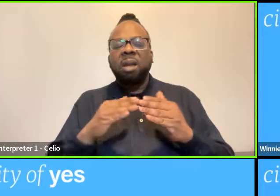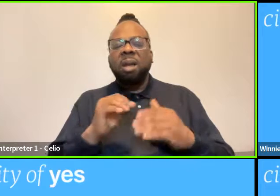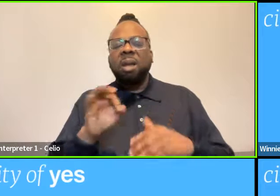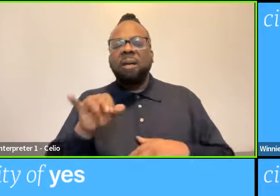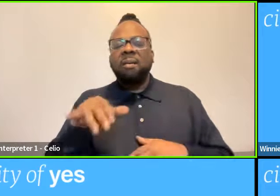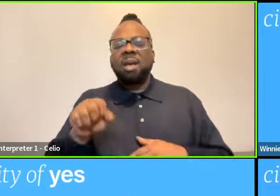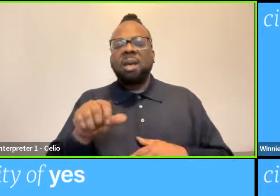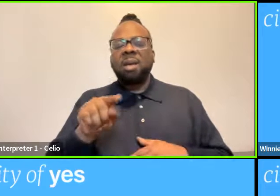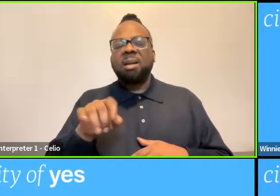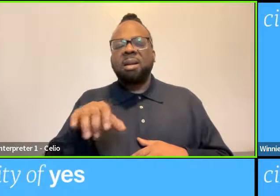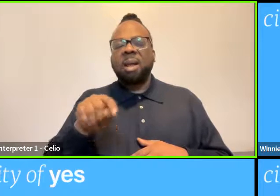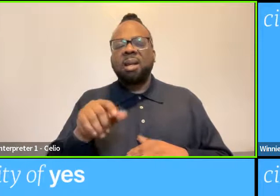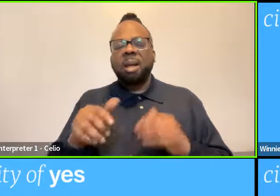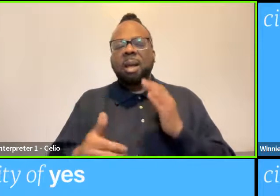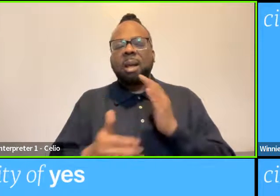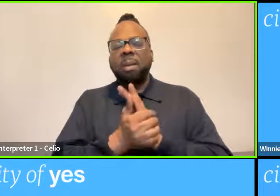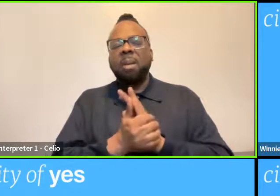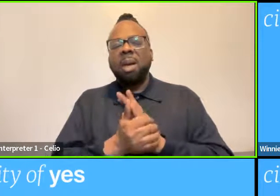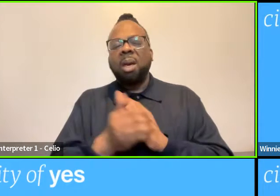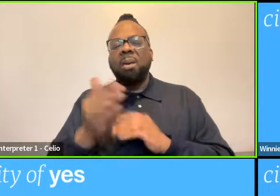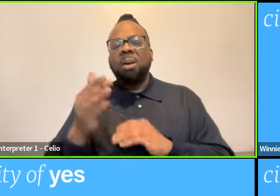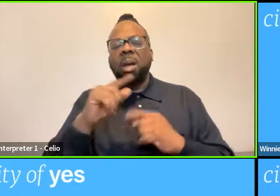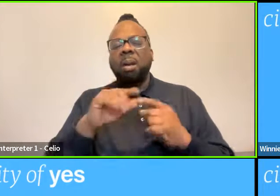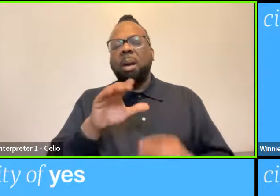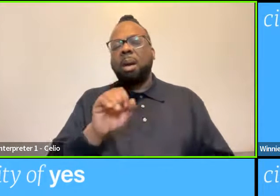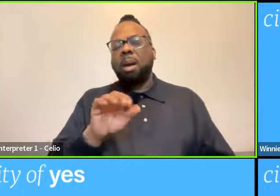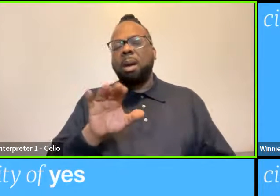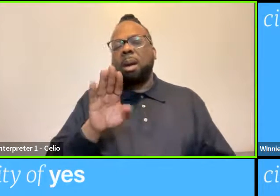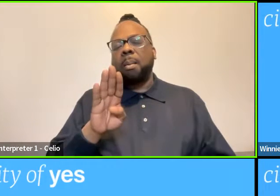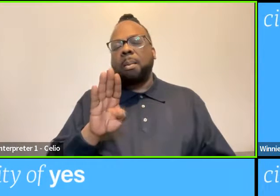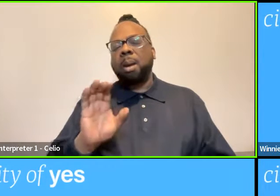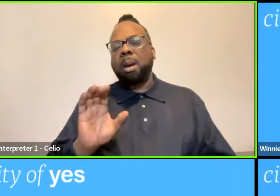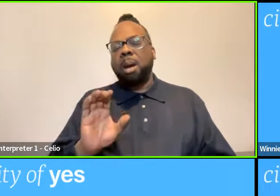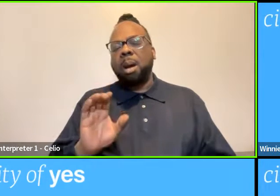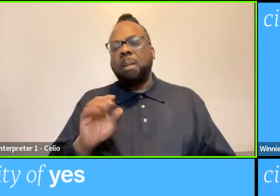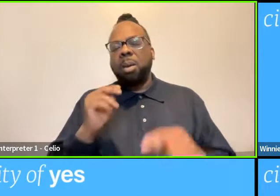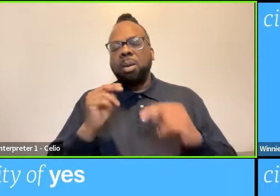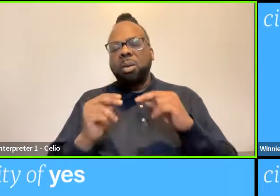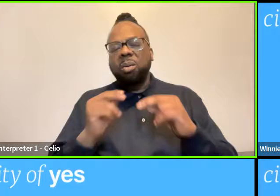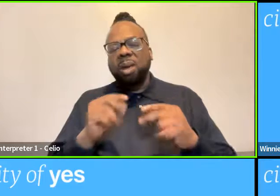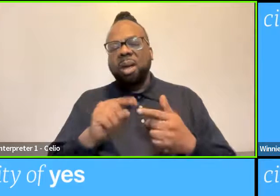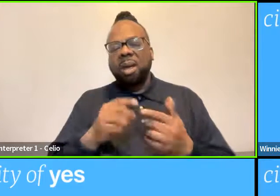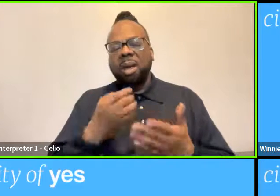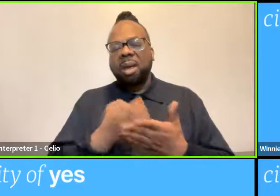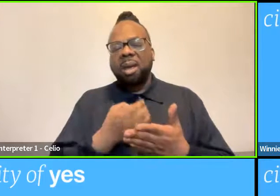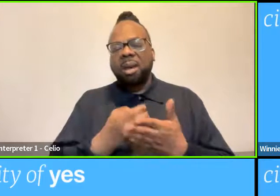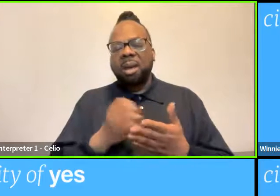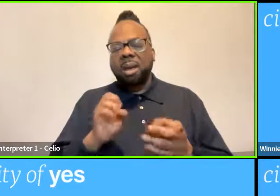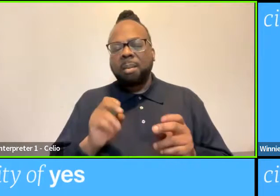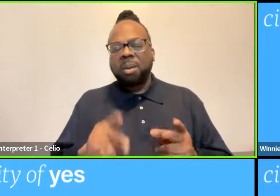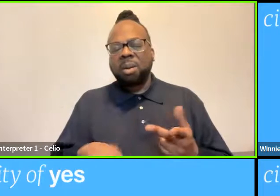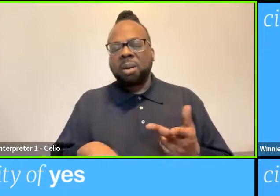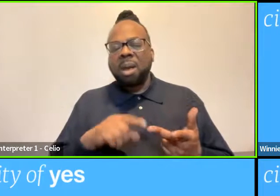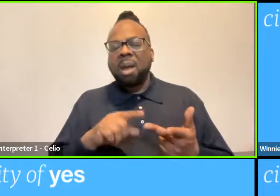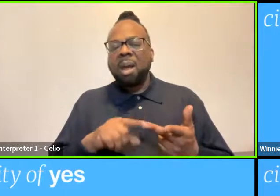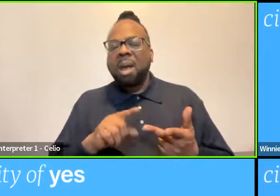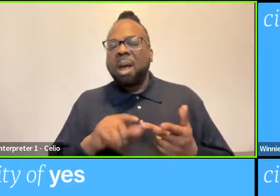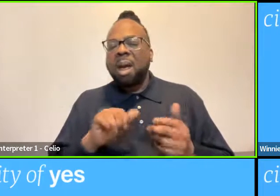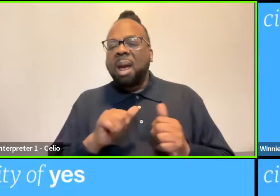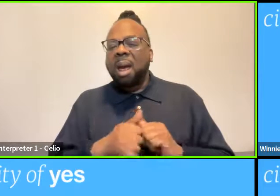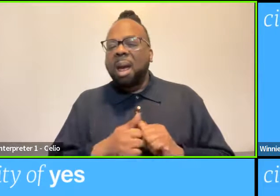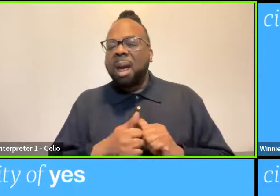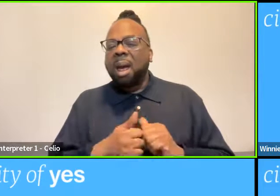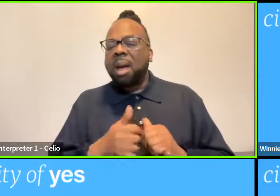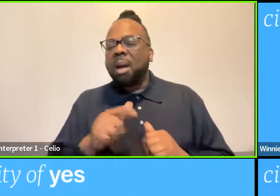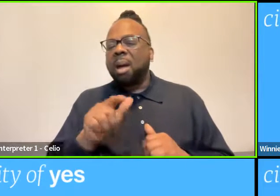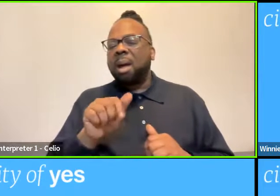carbon neutrality, you've been with us with economic opportunity, there's been several questions about how does this affect the landmarking process